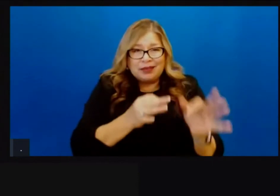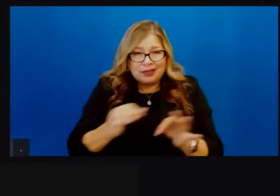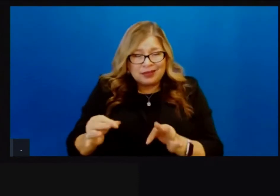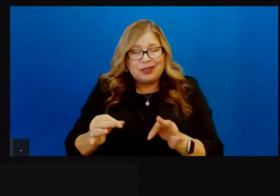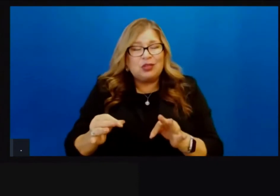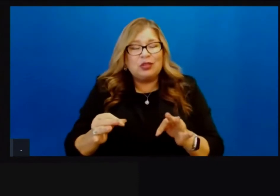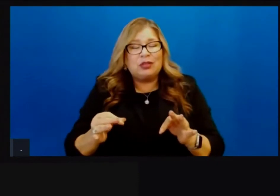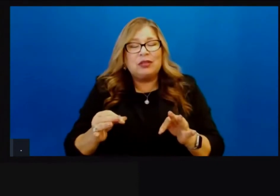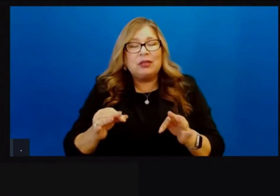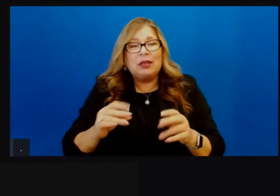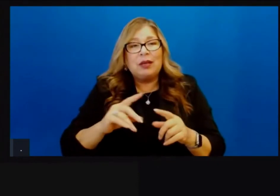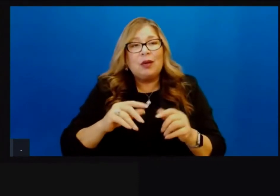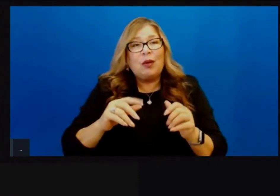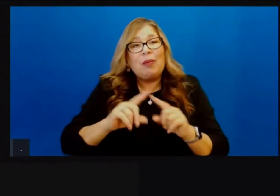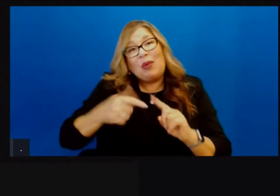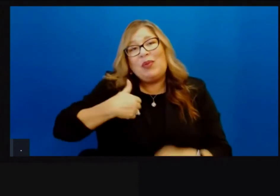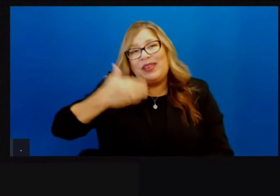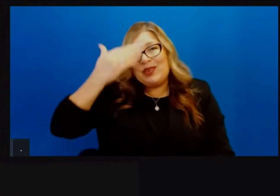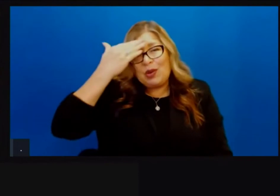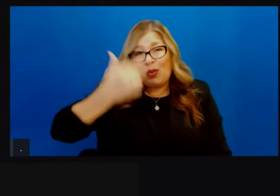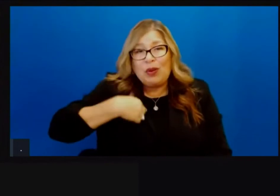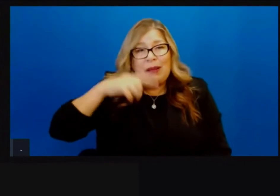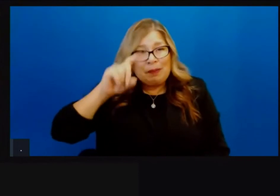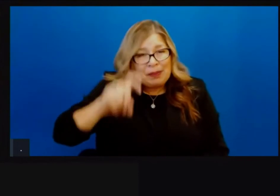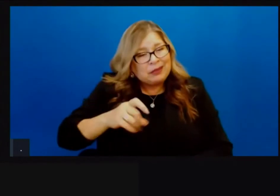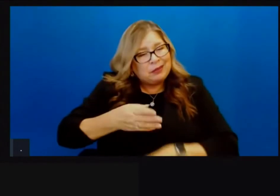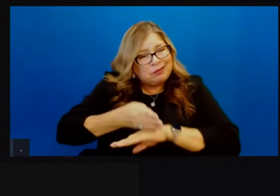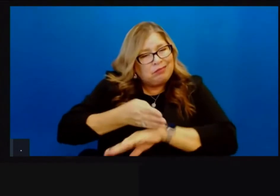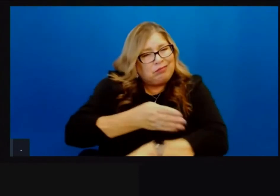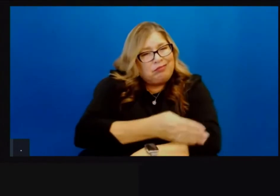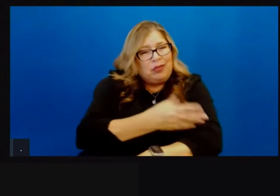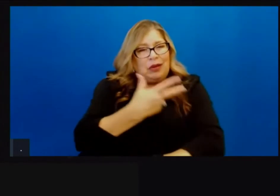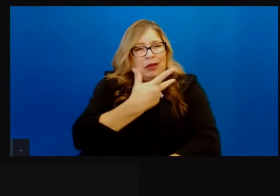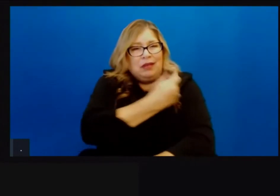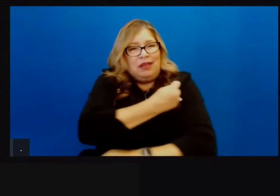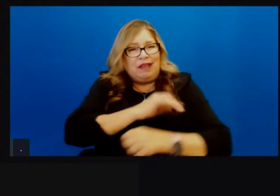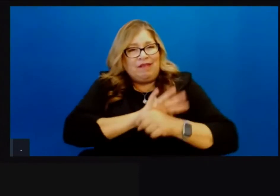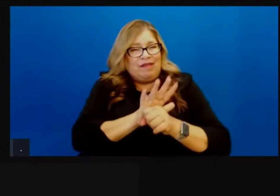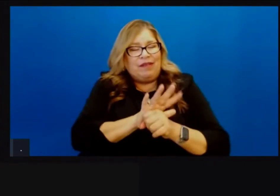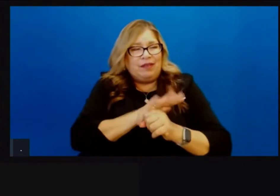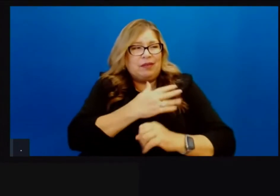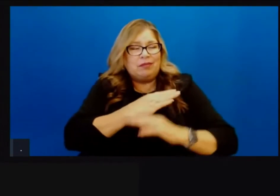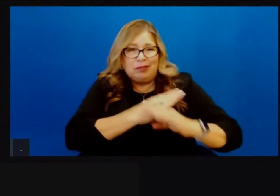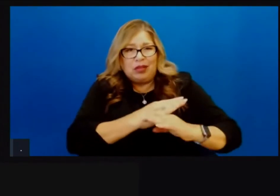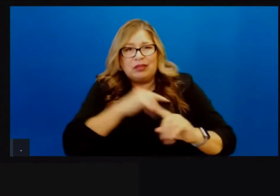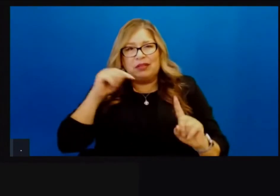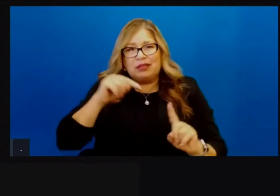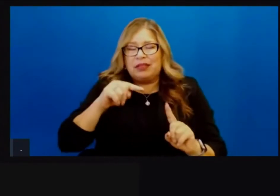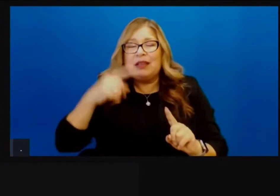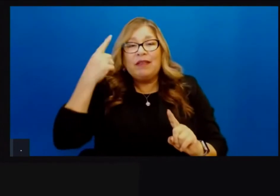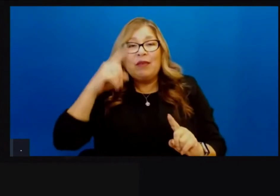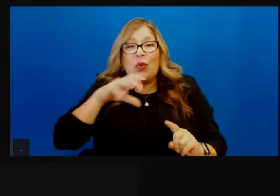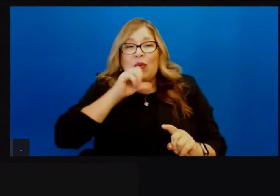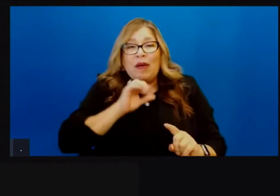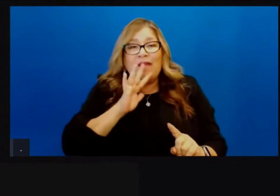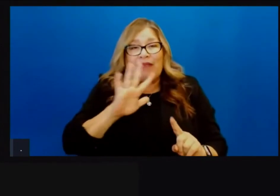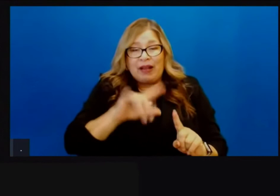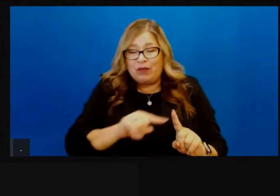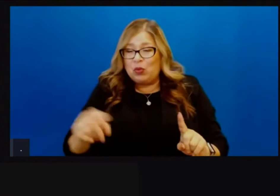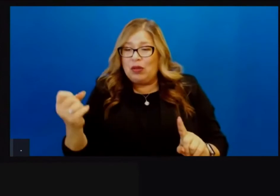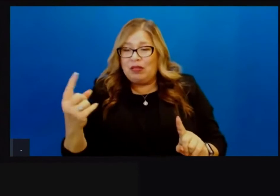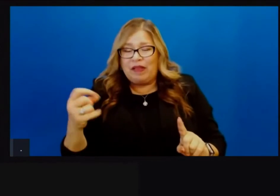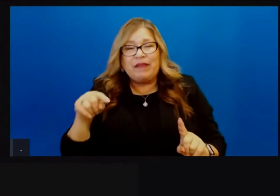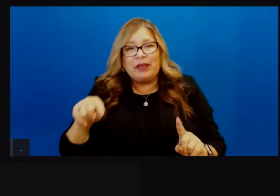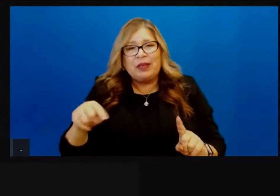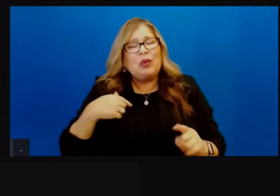on vaccines in 5 to 11-year-olds, that we want to get them more vaccinated as a